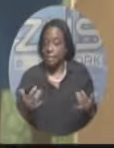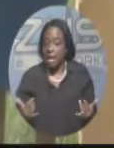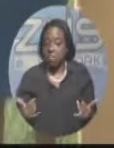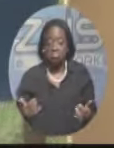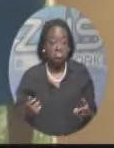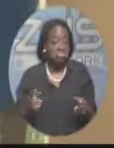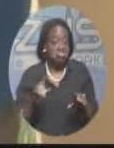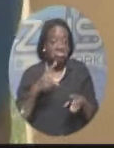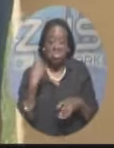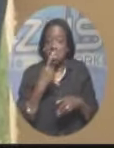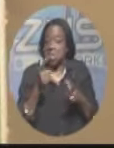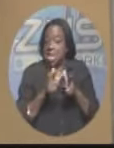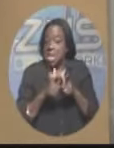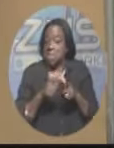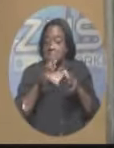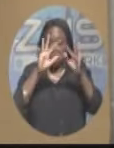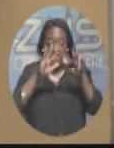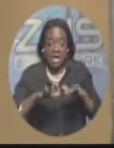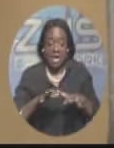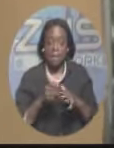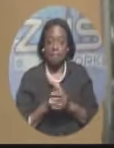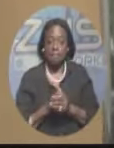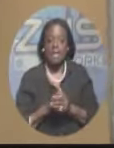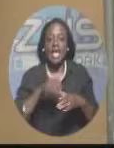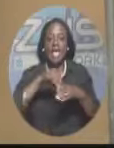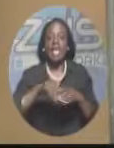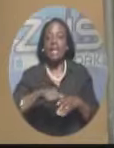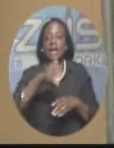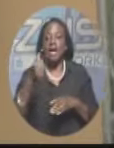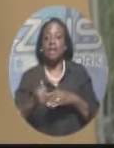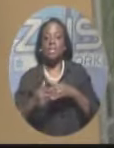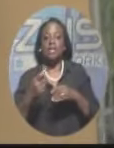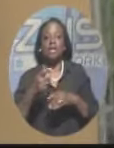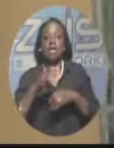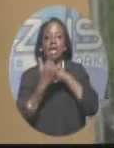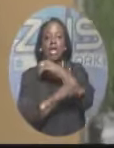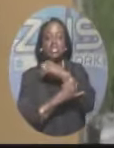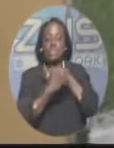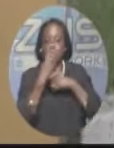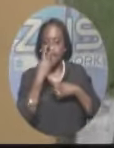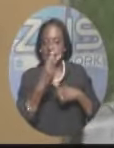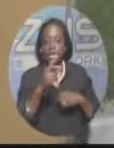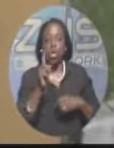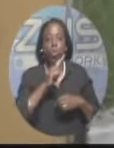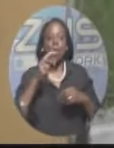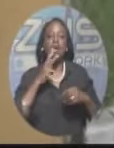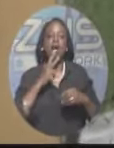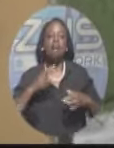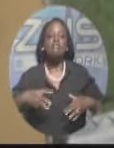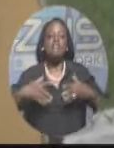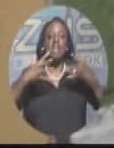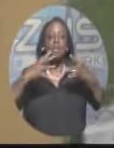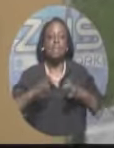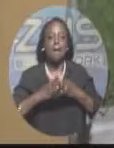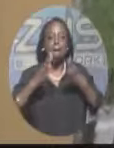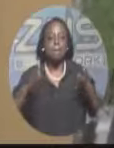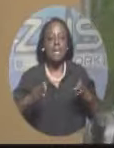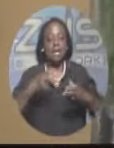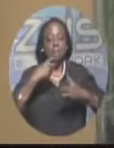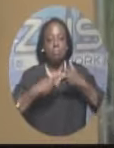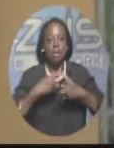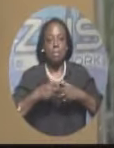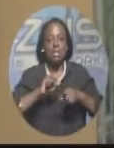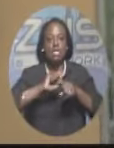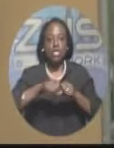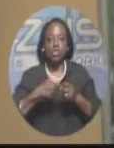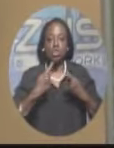with small rain. In other countries we are seeing where flooding was a major problem. So we are trying as much as